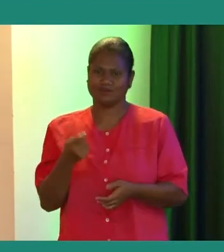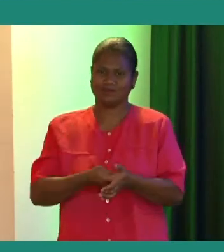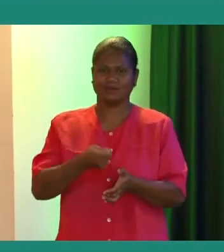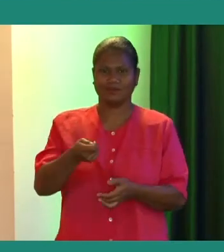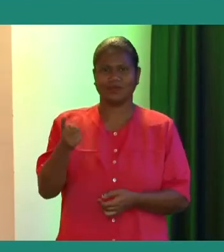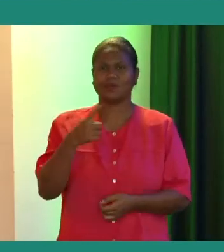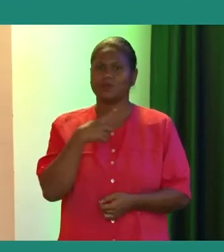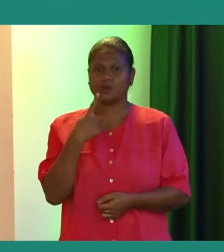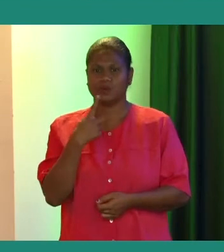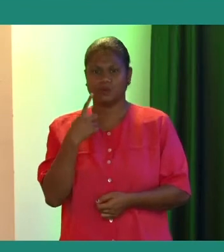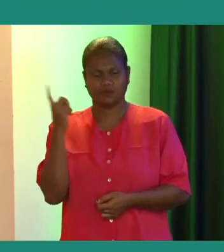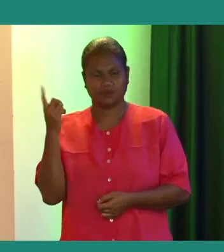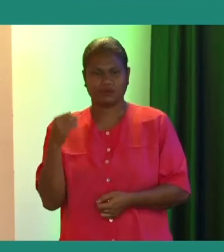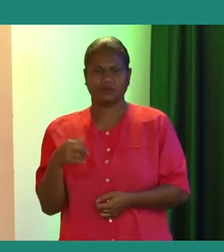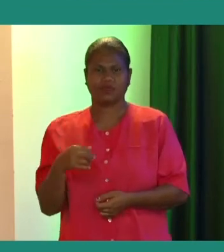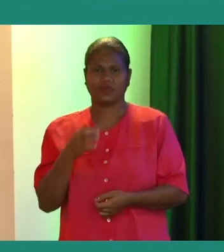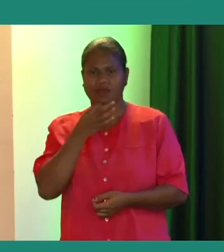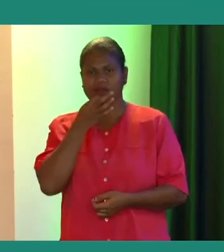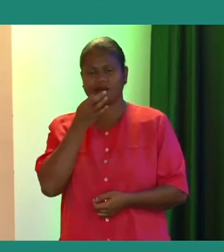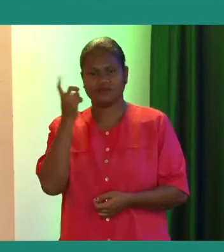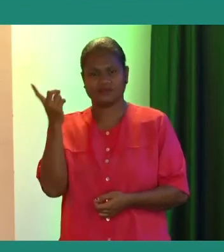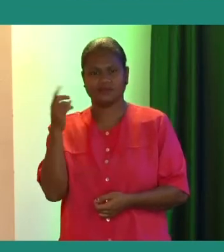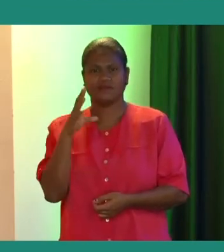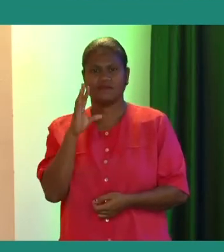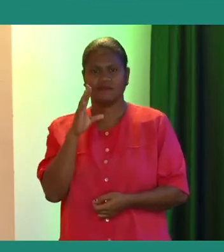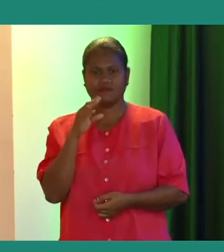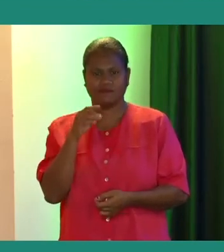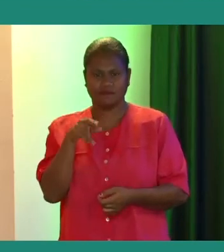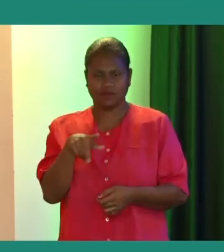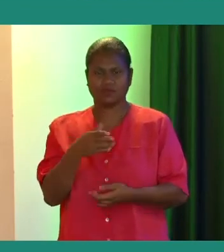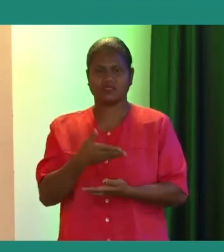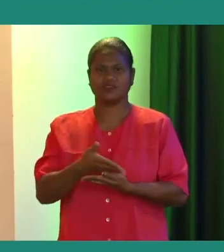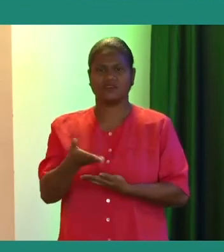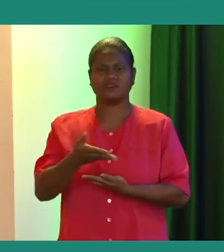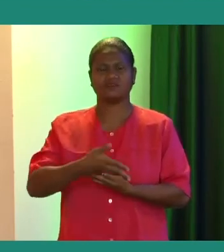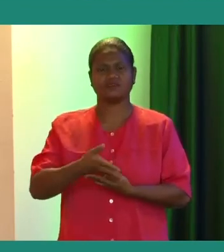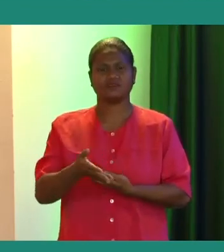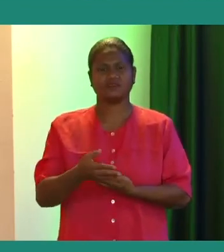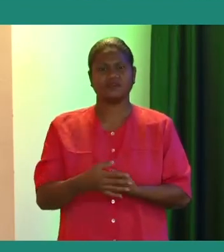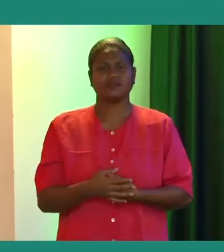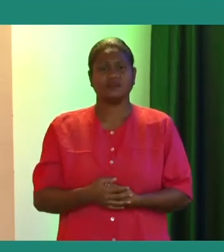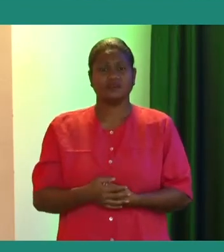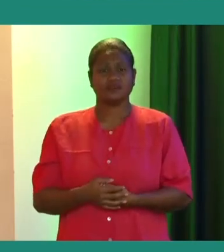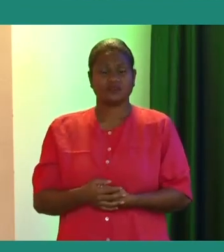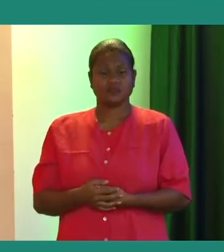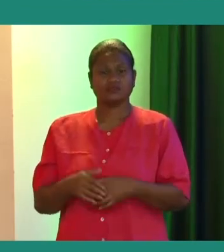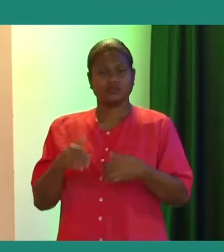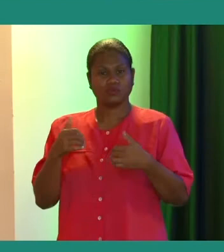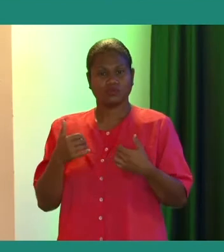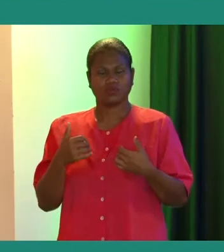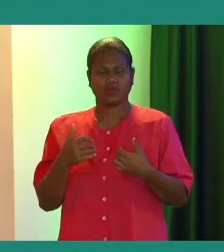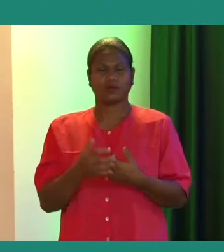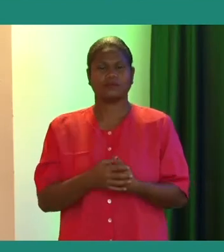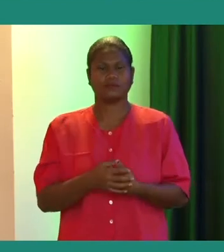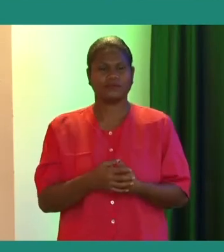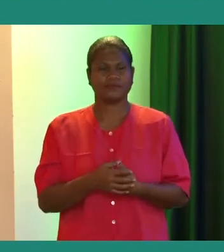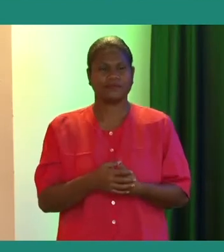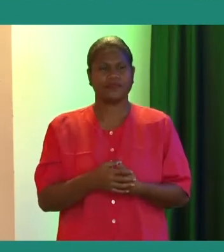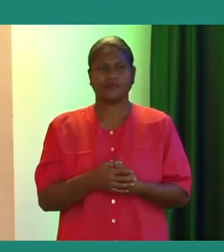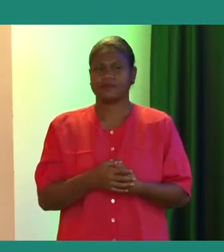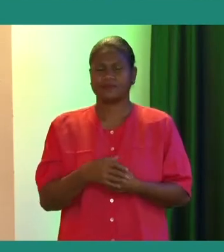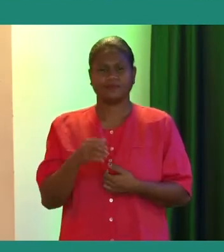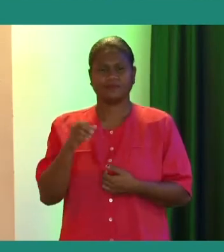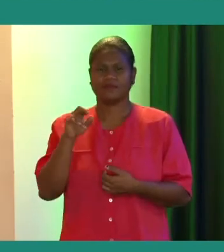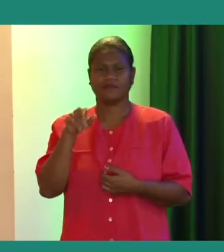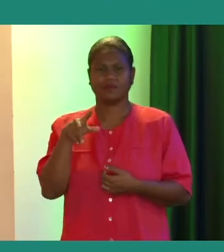very, very important for psychological well-being, but also for anyone